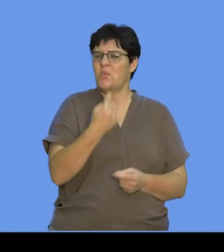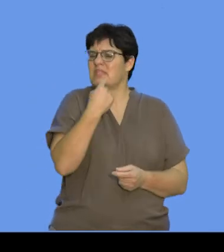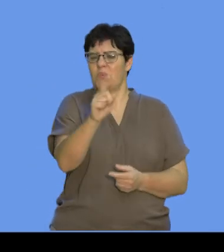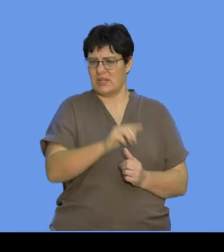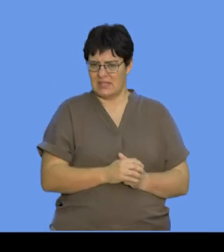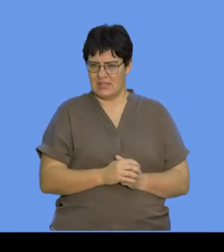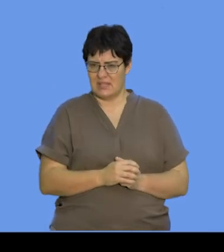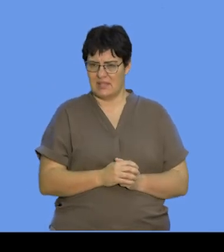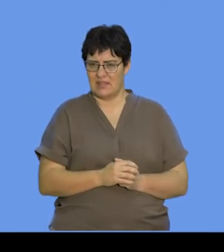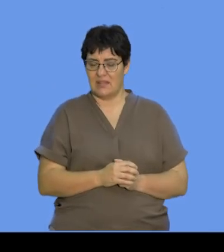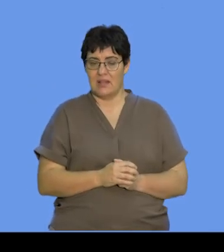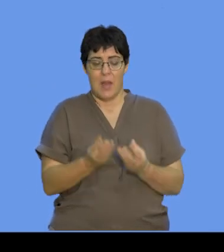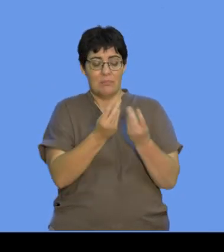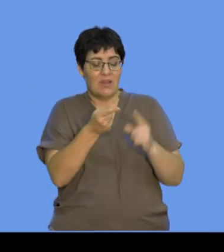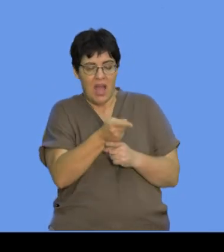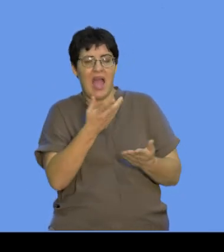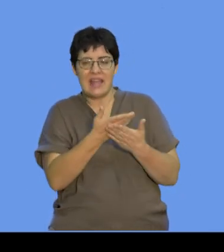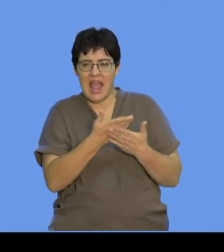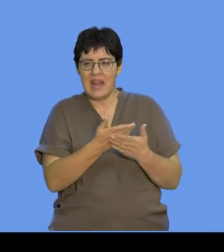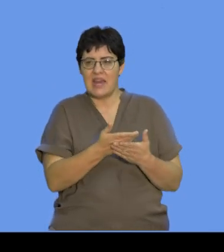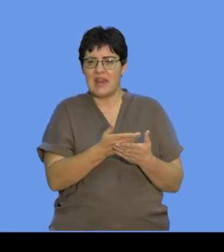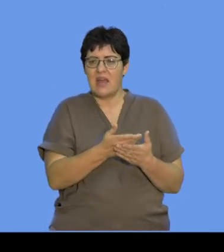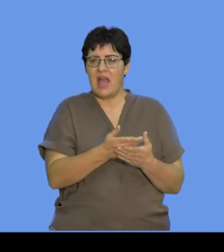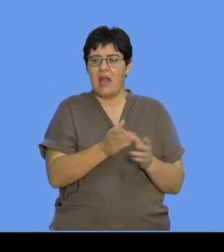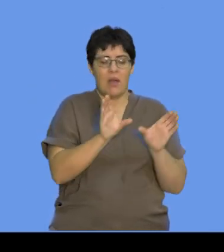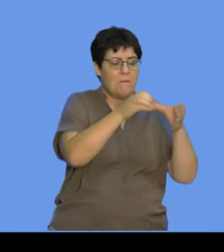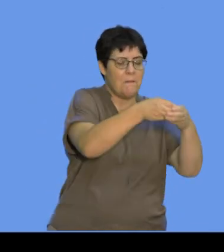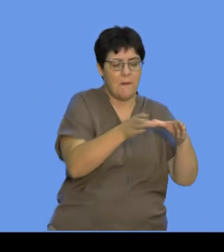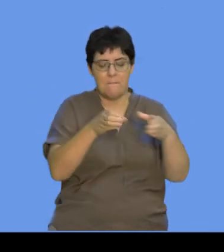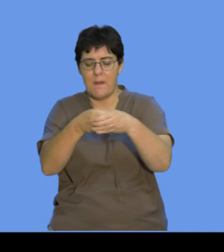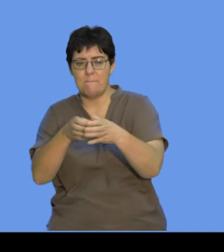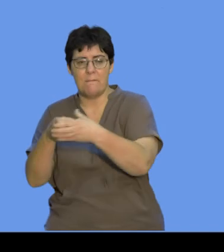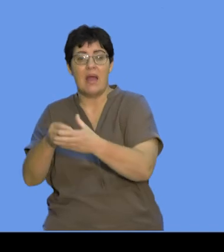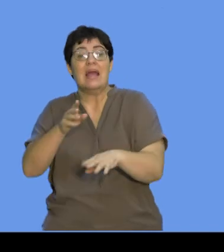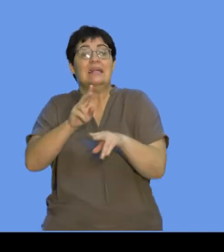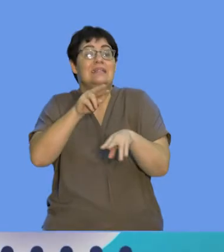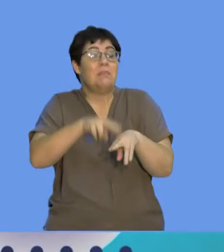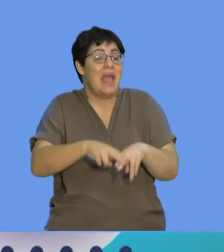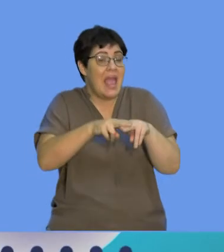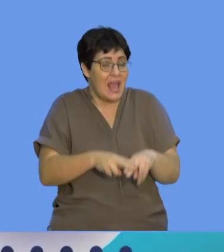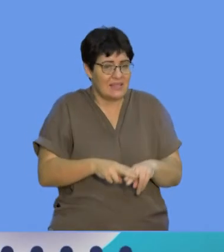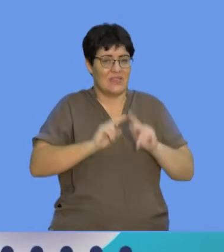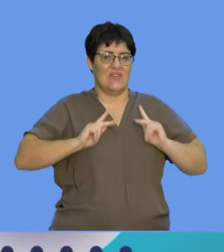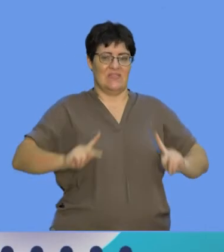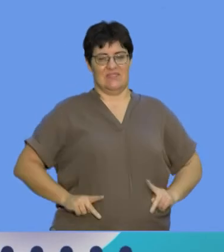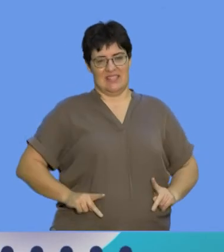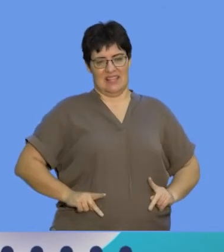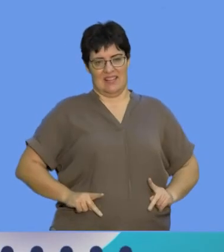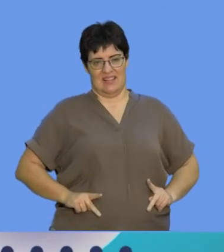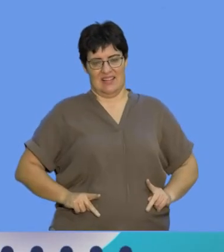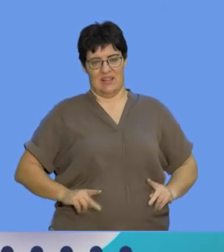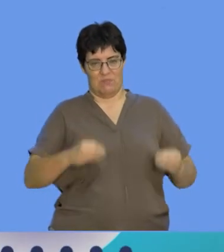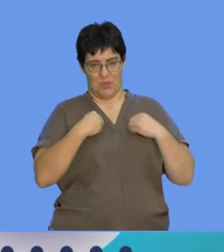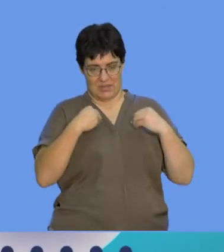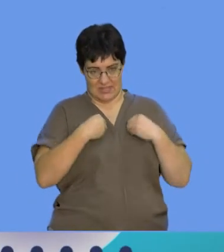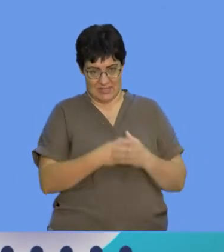be classified into different groups based on physical properties. So one cannot overemphasize the importance of us